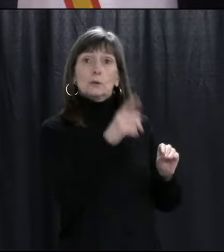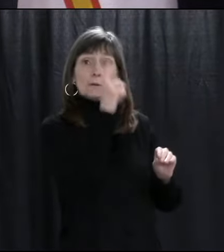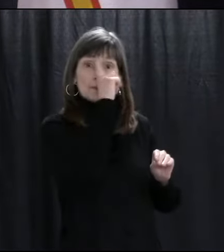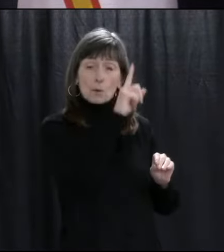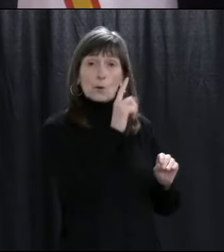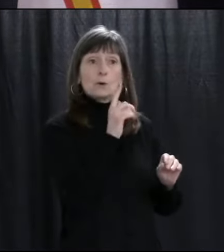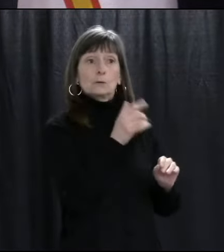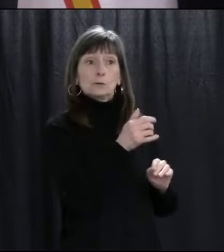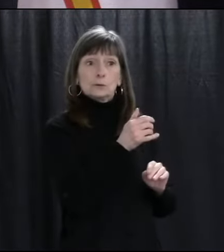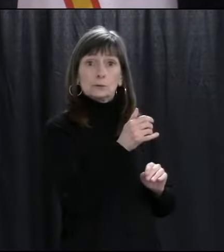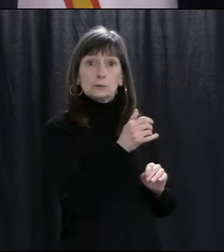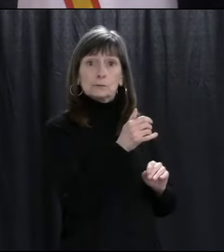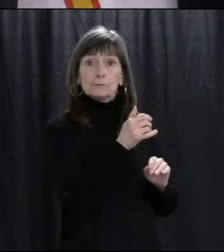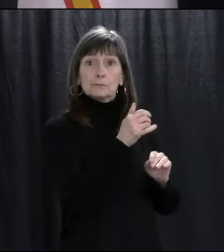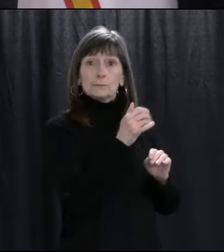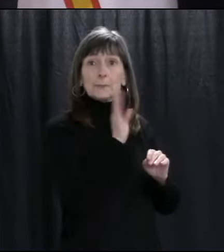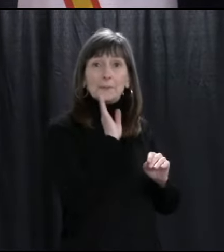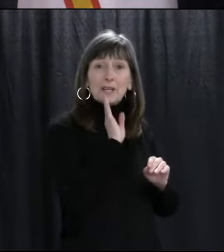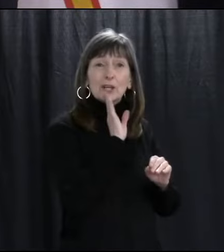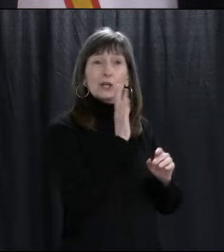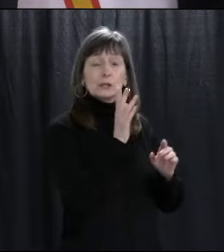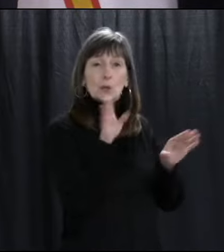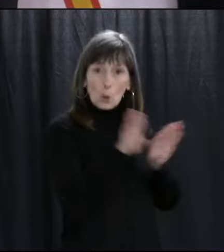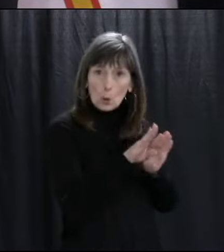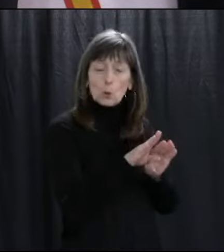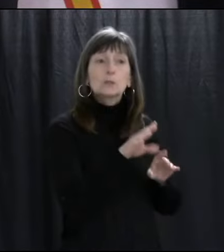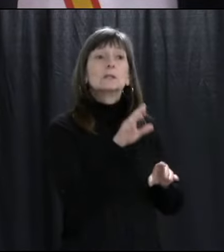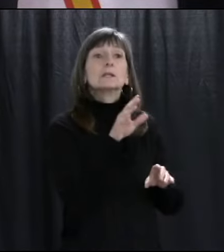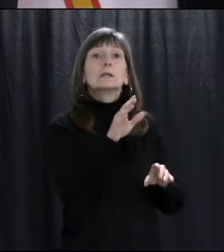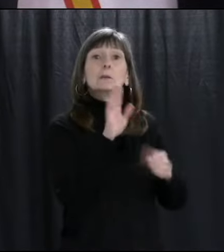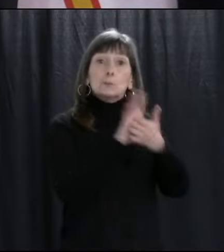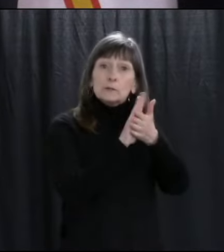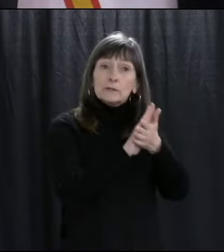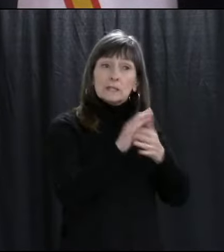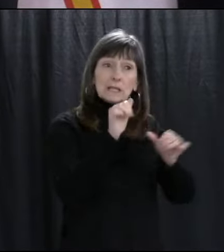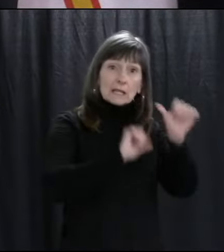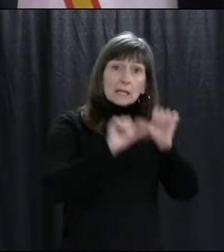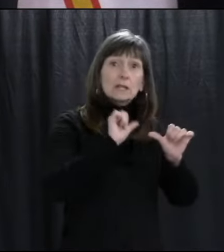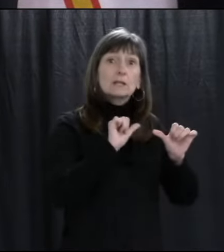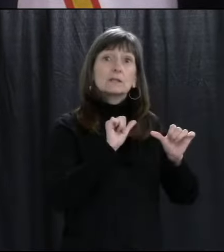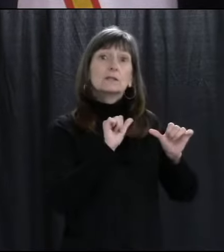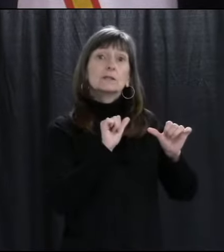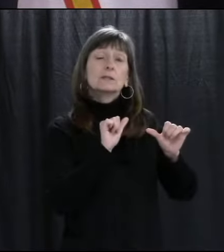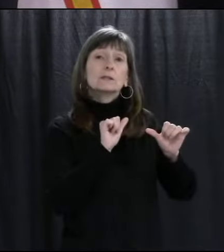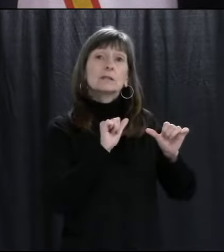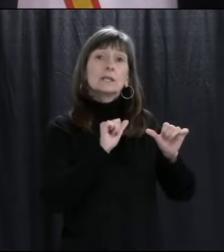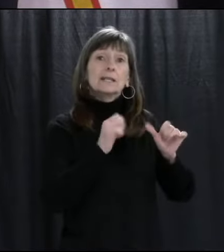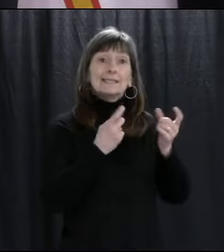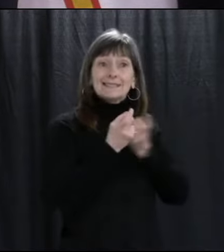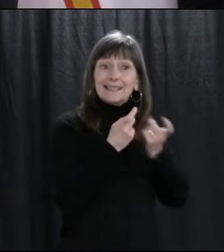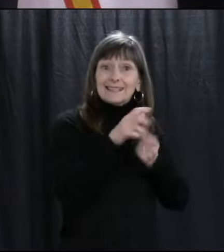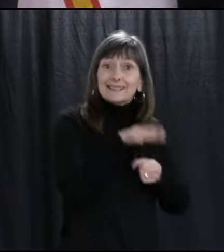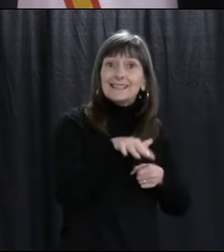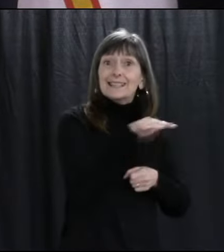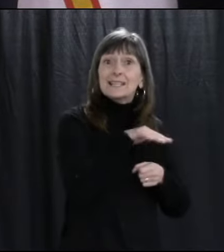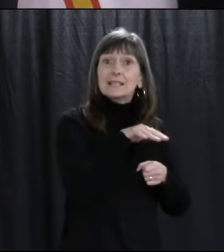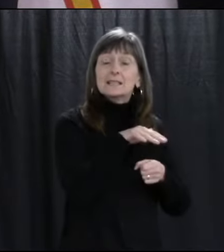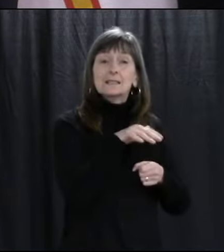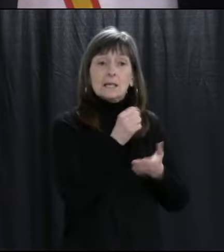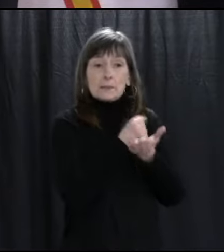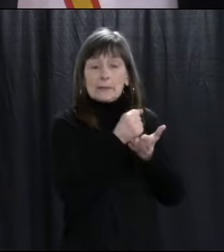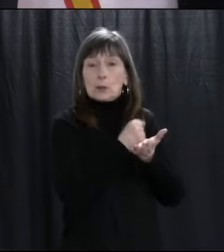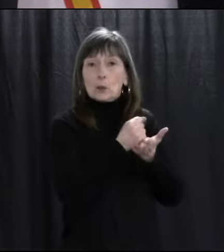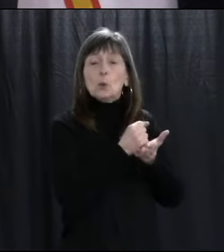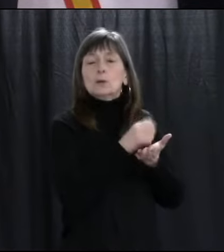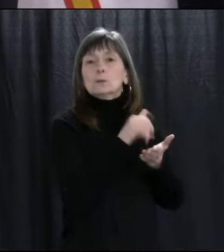beer, wine, and spirits, cinemas, arenas, performance spaces, and bingo halls.